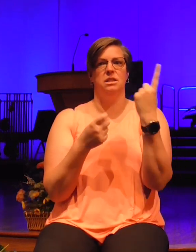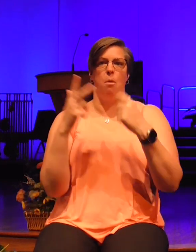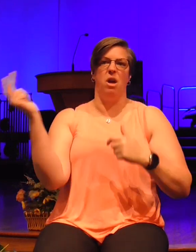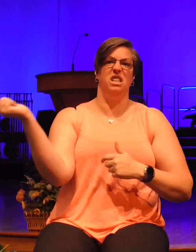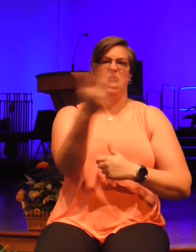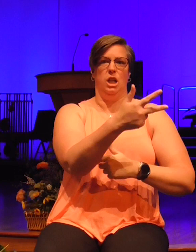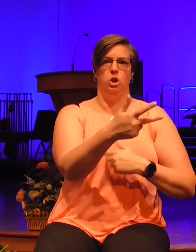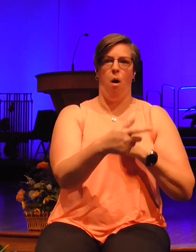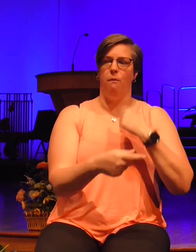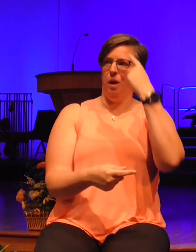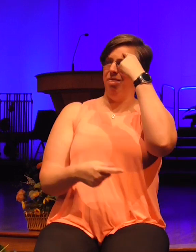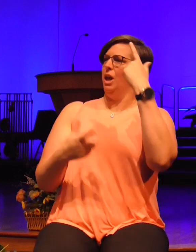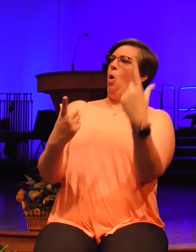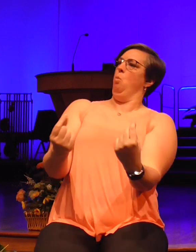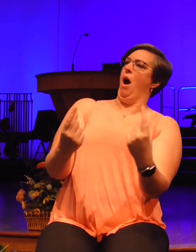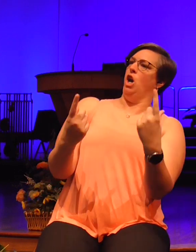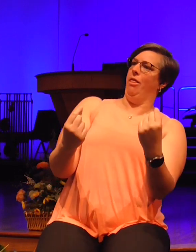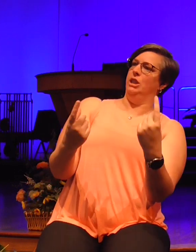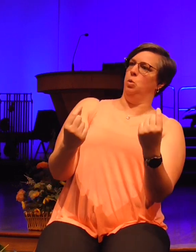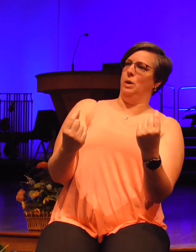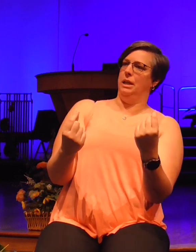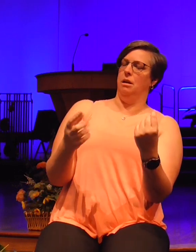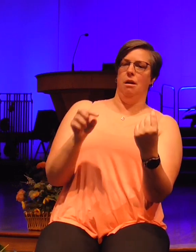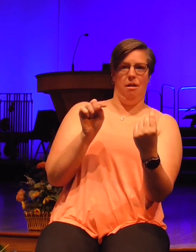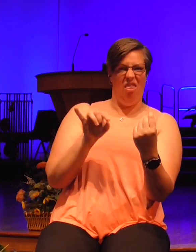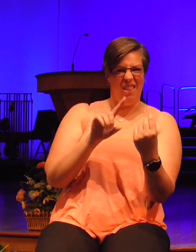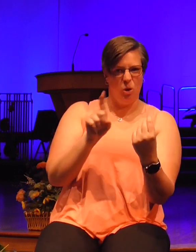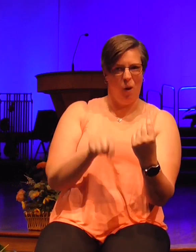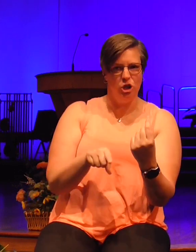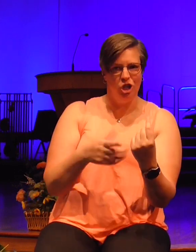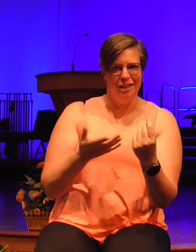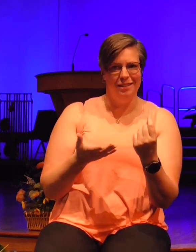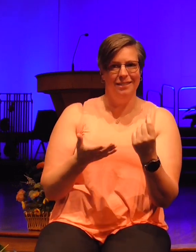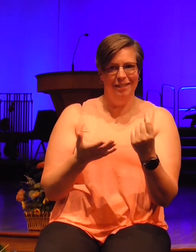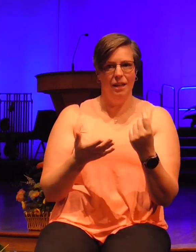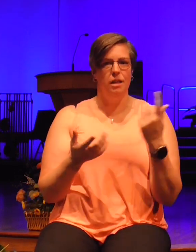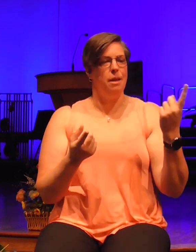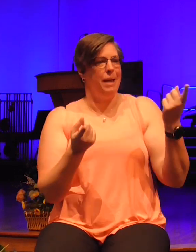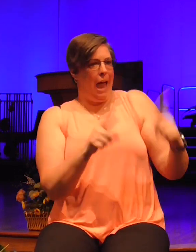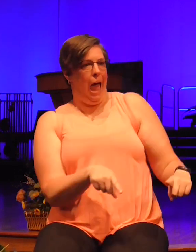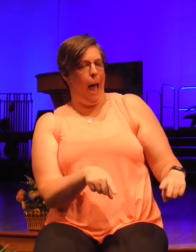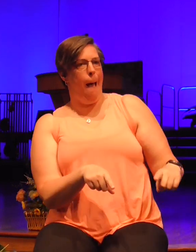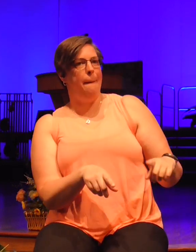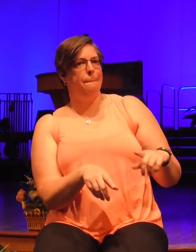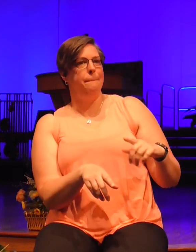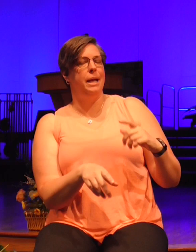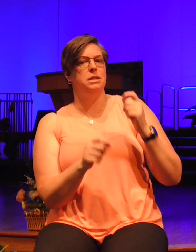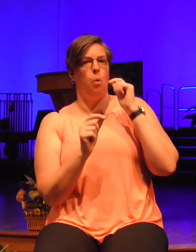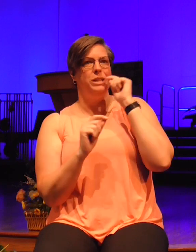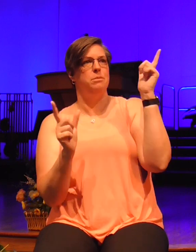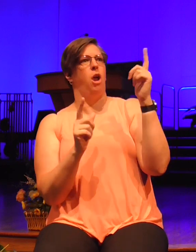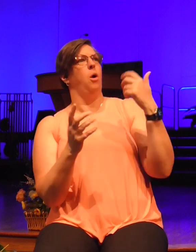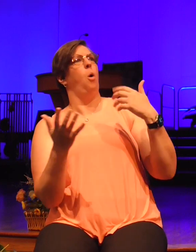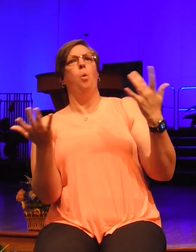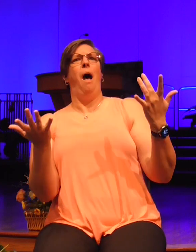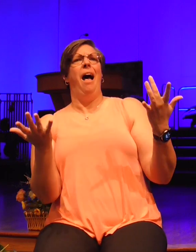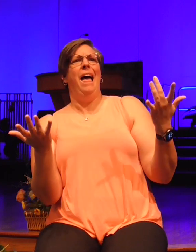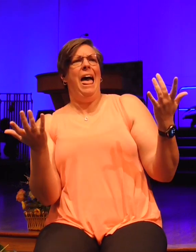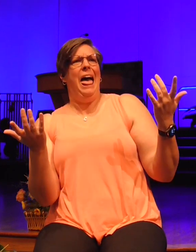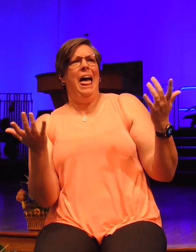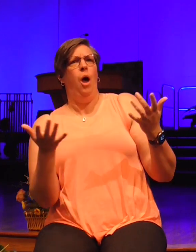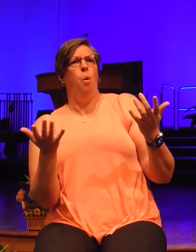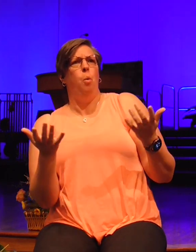off and we think, what are they doing? Or something happens and it surprises us and we say, what the heck? I can't